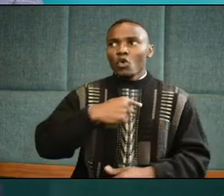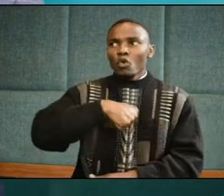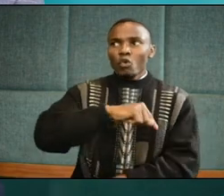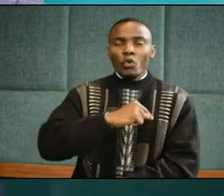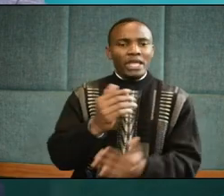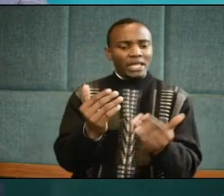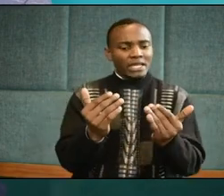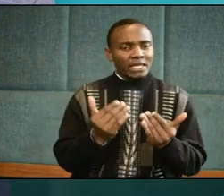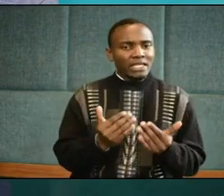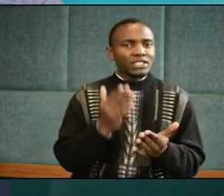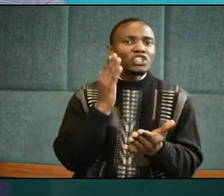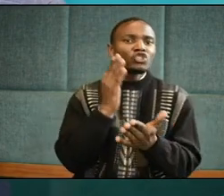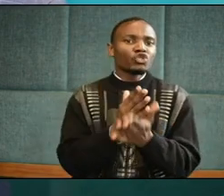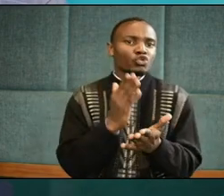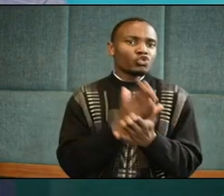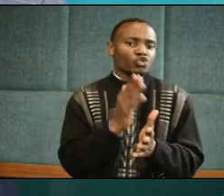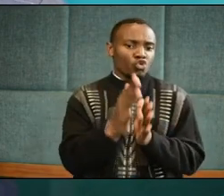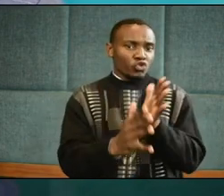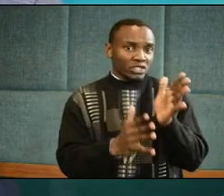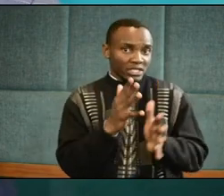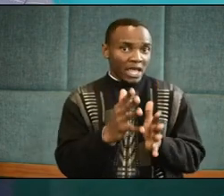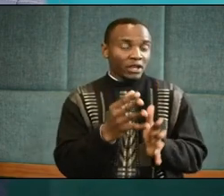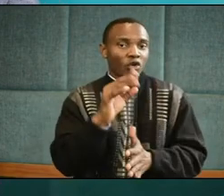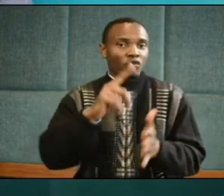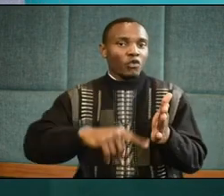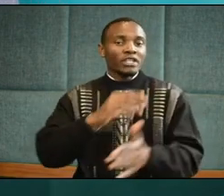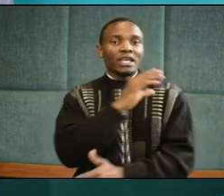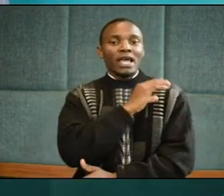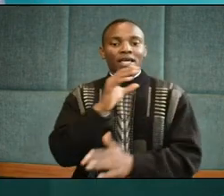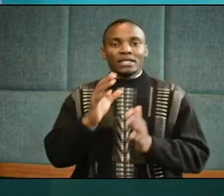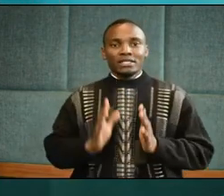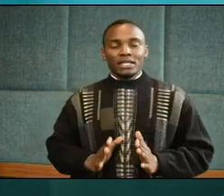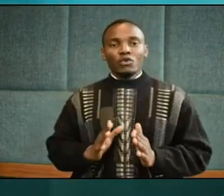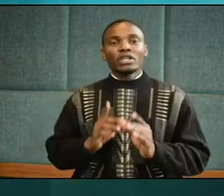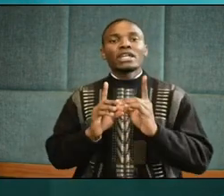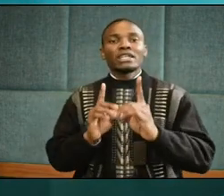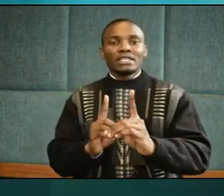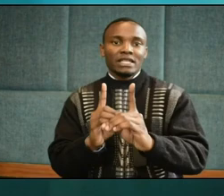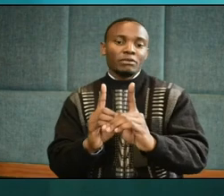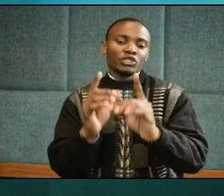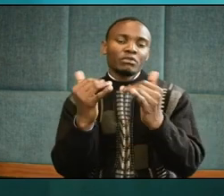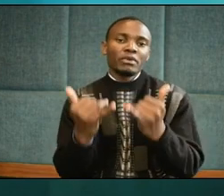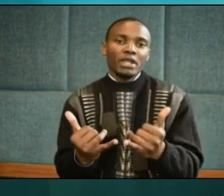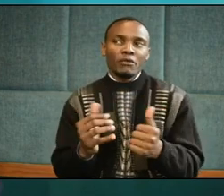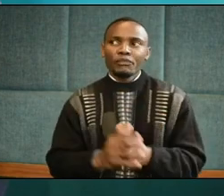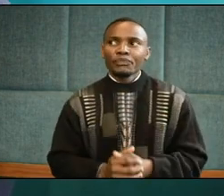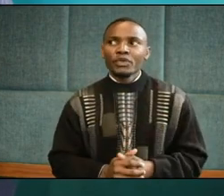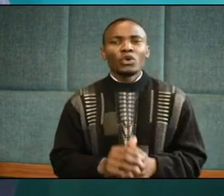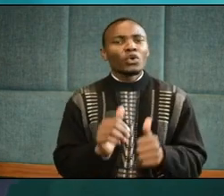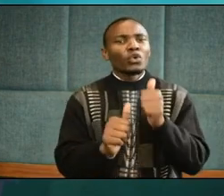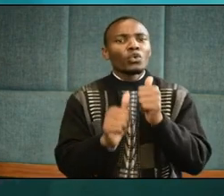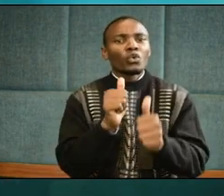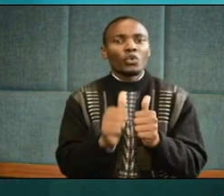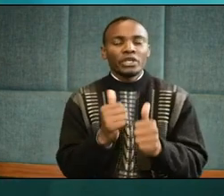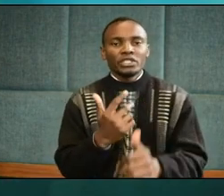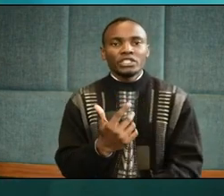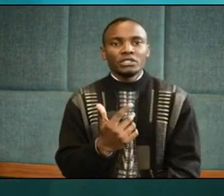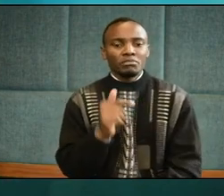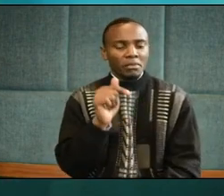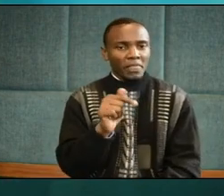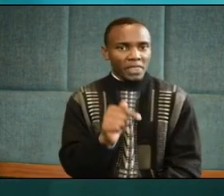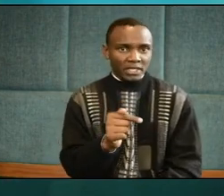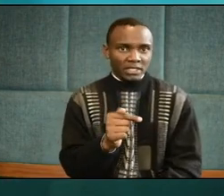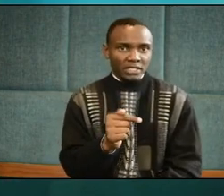need the true mark of Christian discipleship now, which will be the